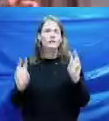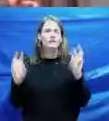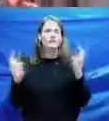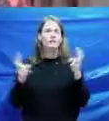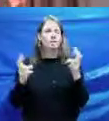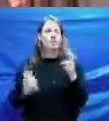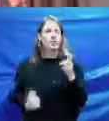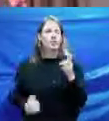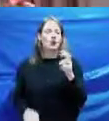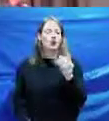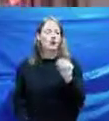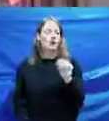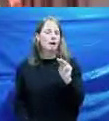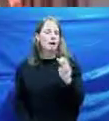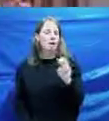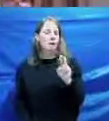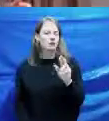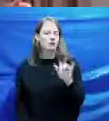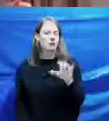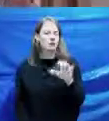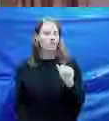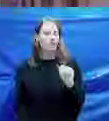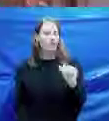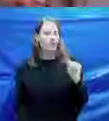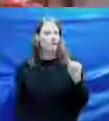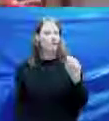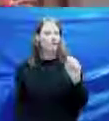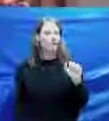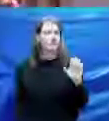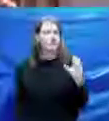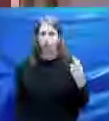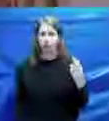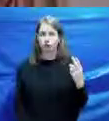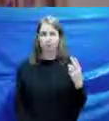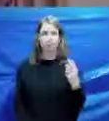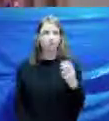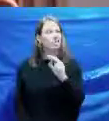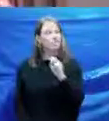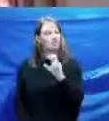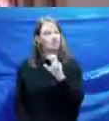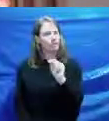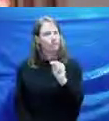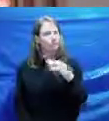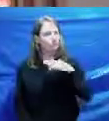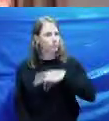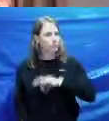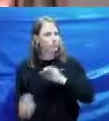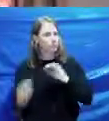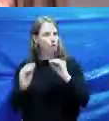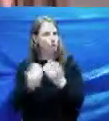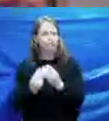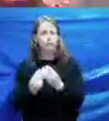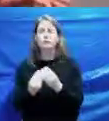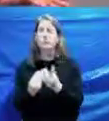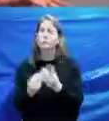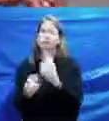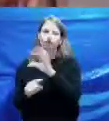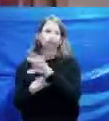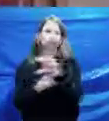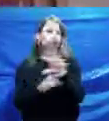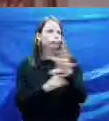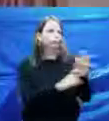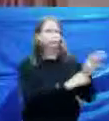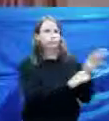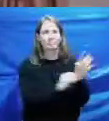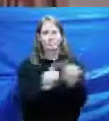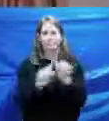nonprofit who is at the work of collecting really great teacher advocates, great teachers working at this, and